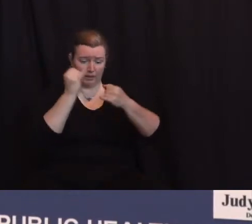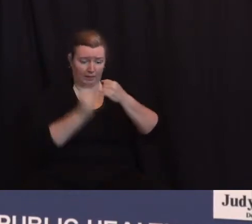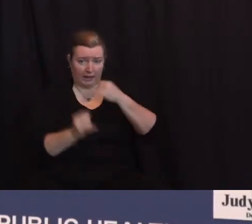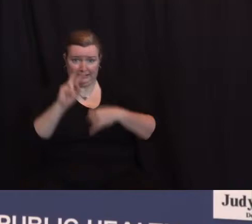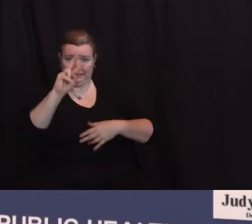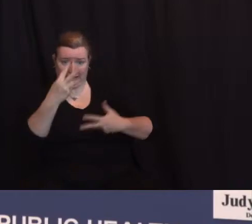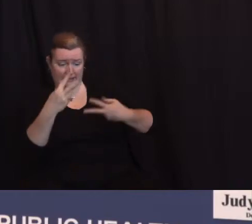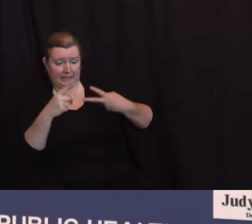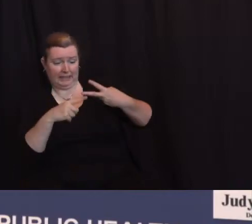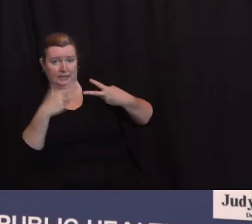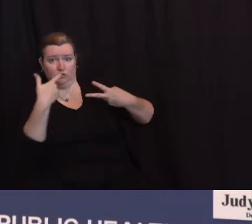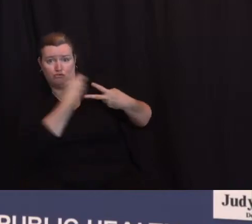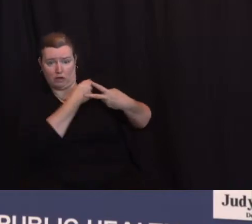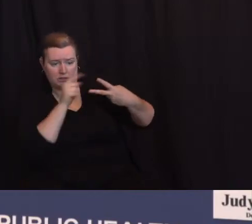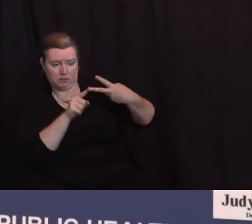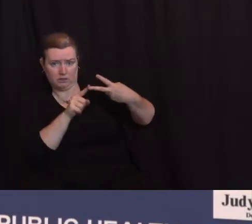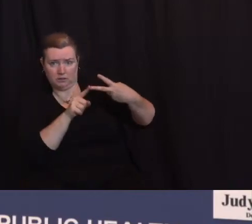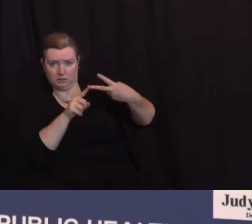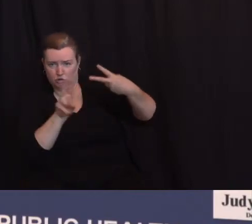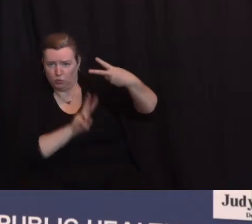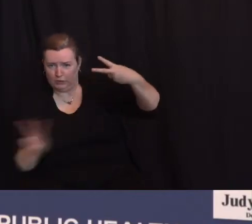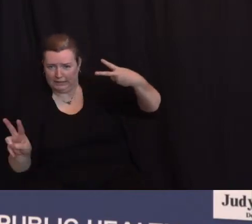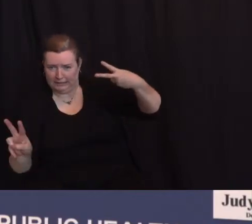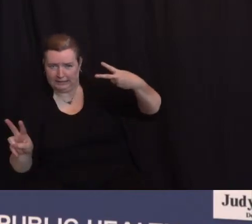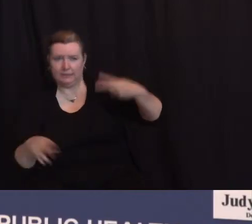these, slightly more than 2 million individuals,